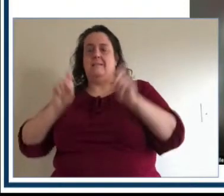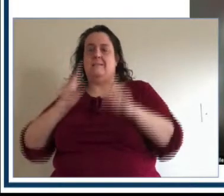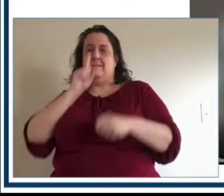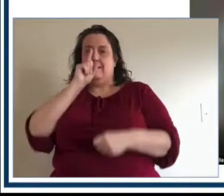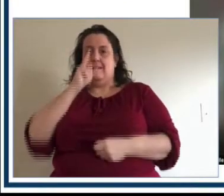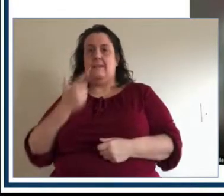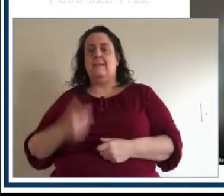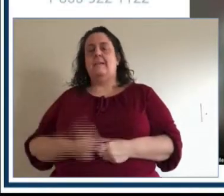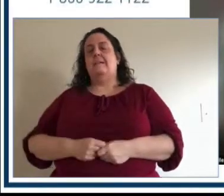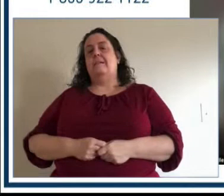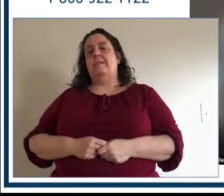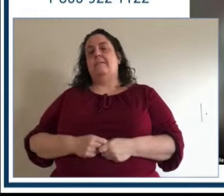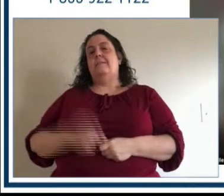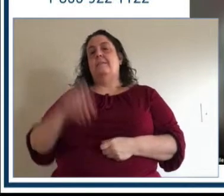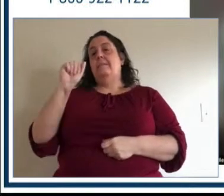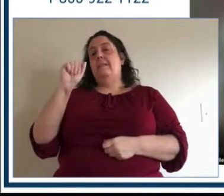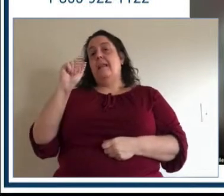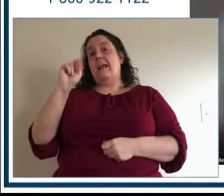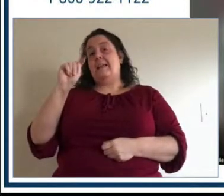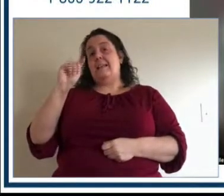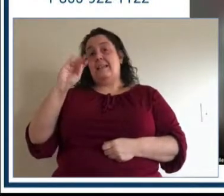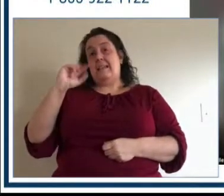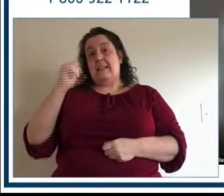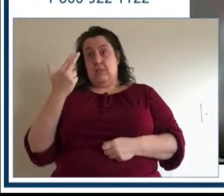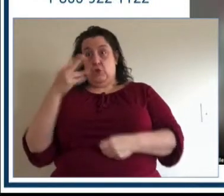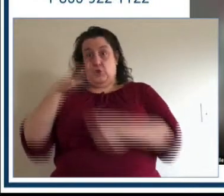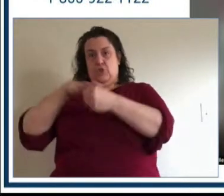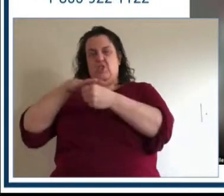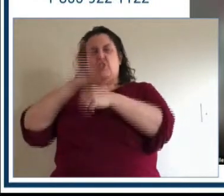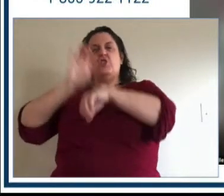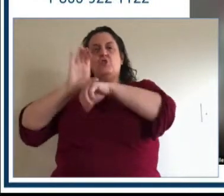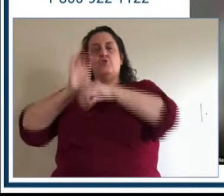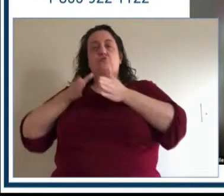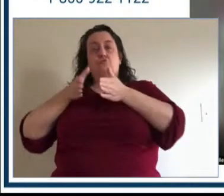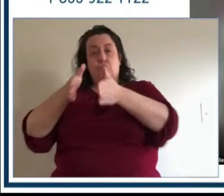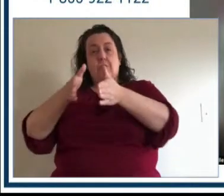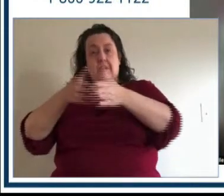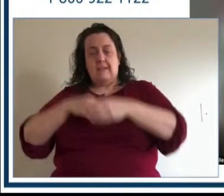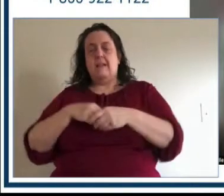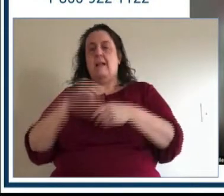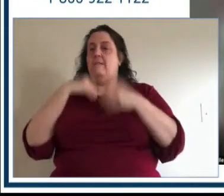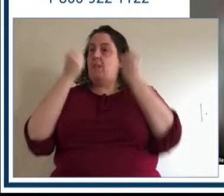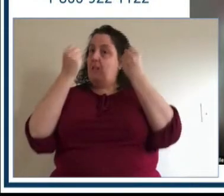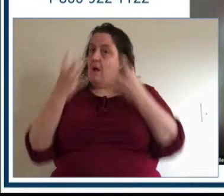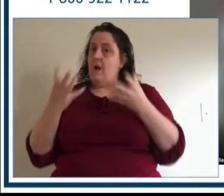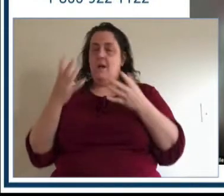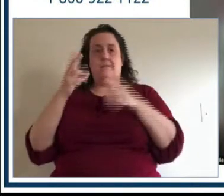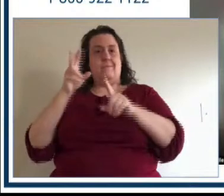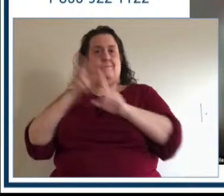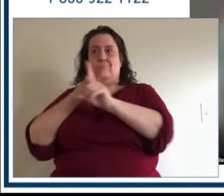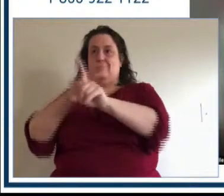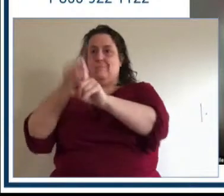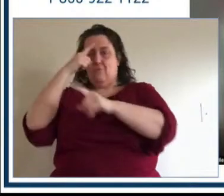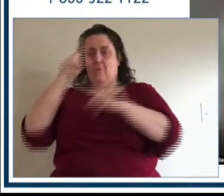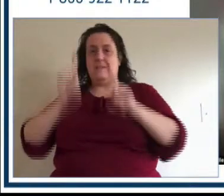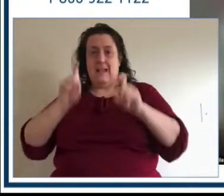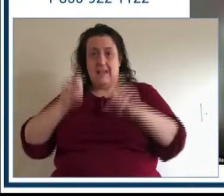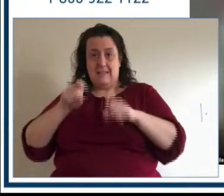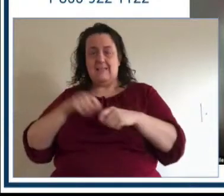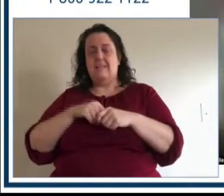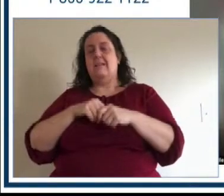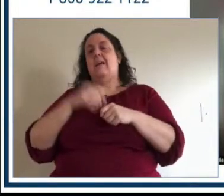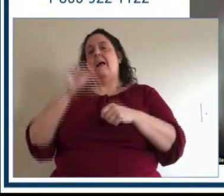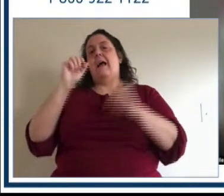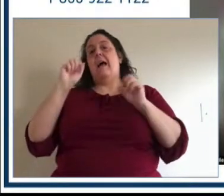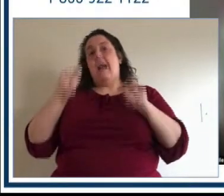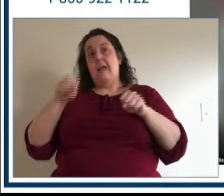Street has lots of appointments for PCR testing. Public Health's mobile testing unit has been at the Keating Center doing